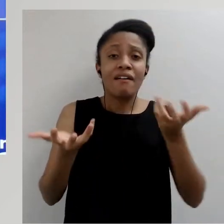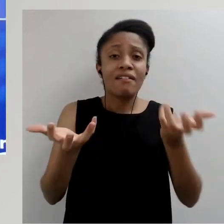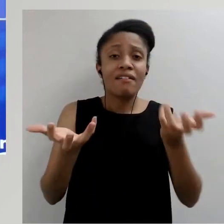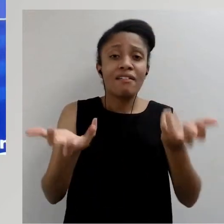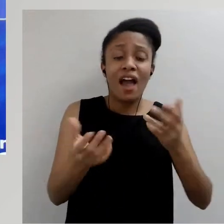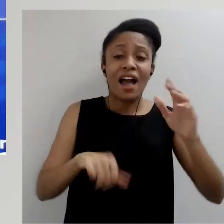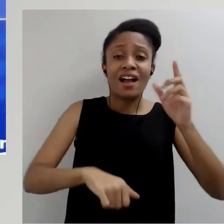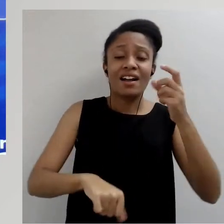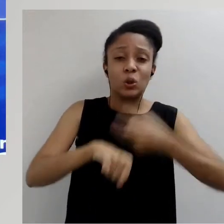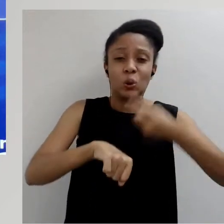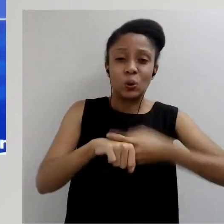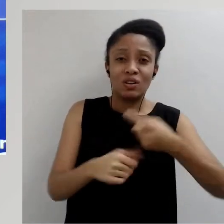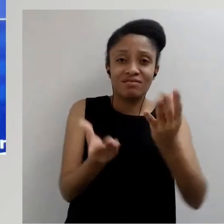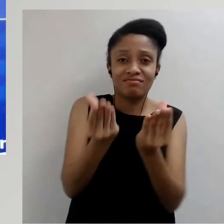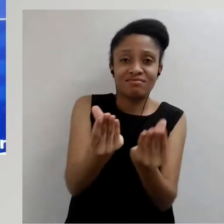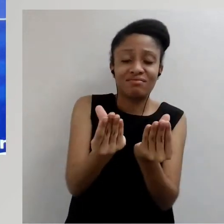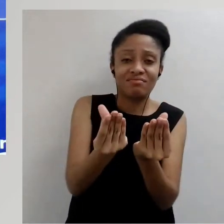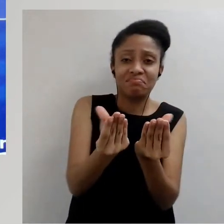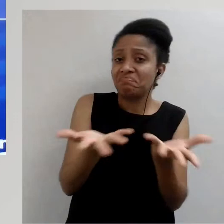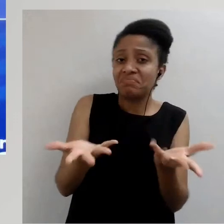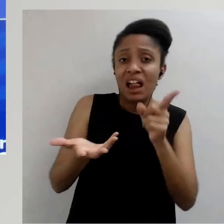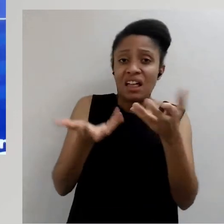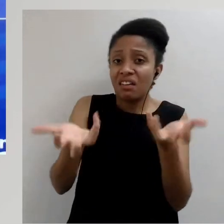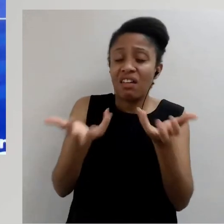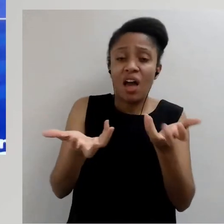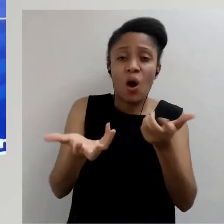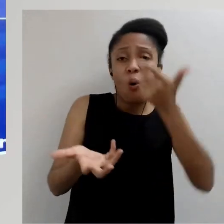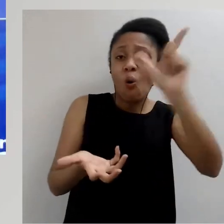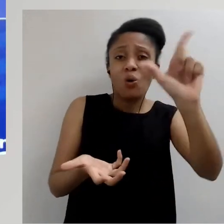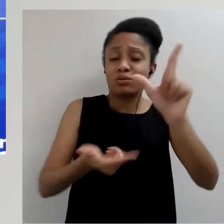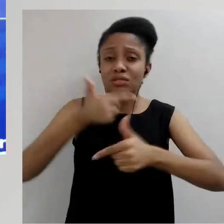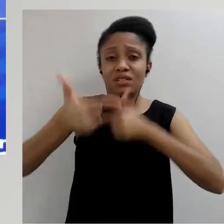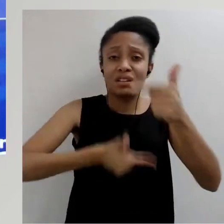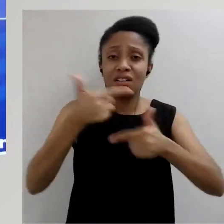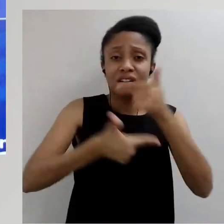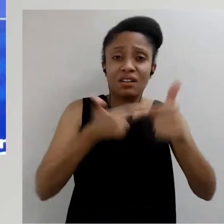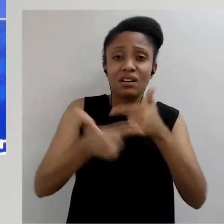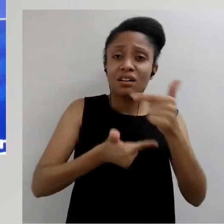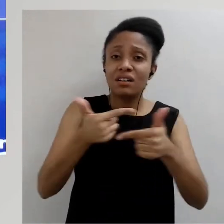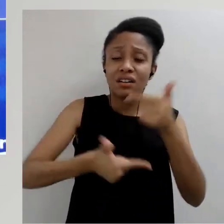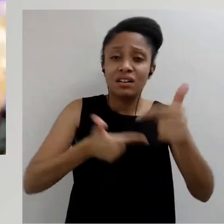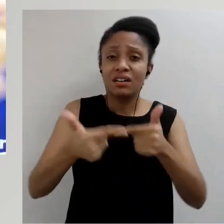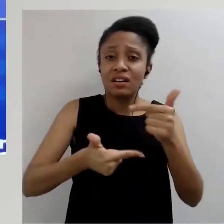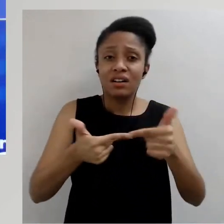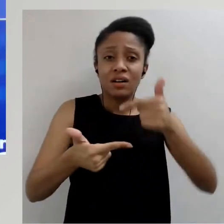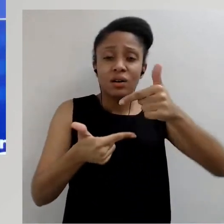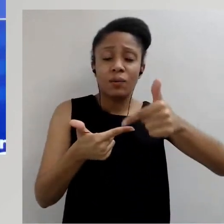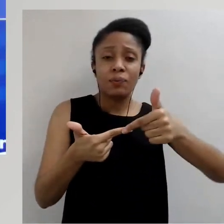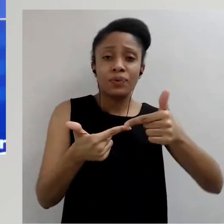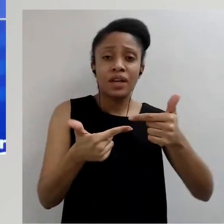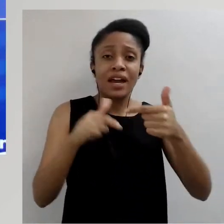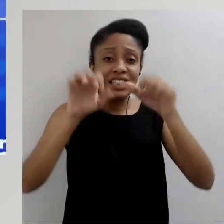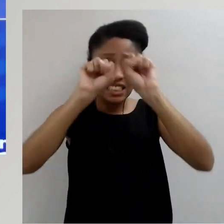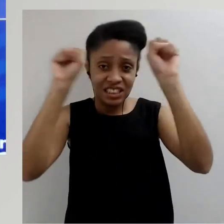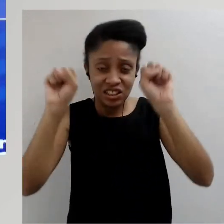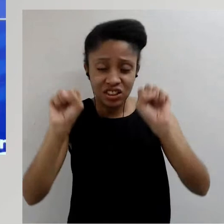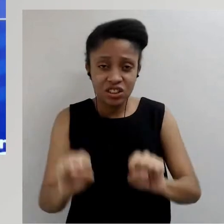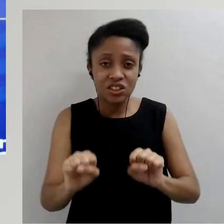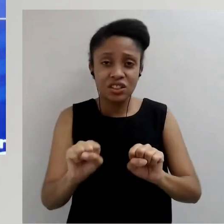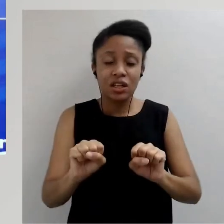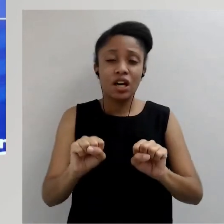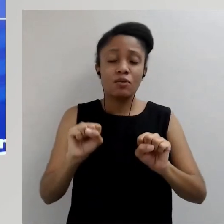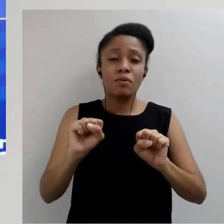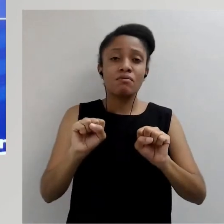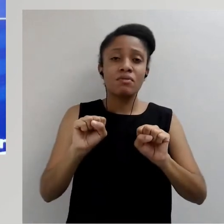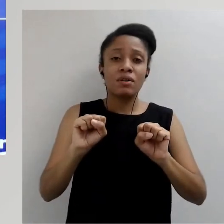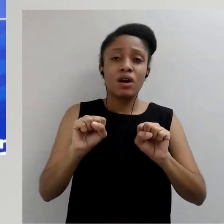work with different things, so you have this intelligent system. After you